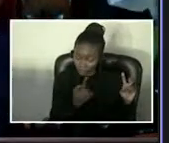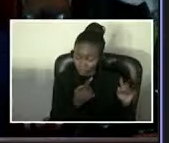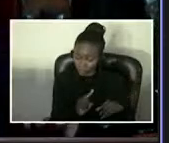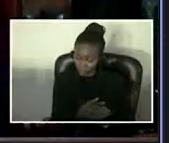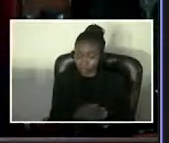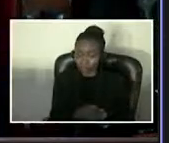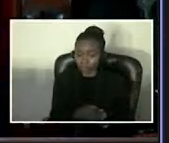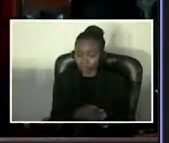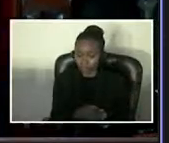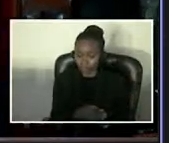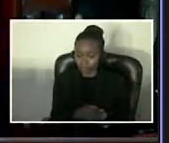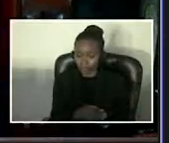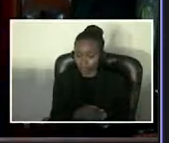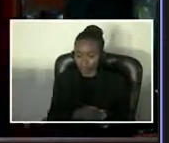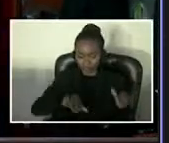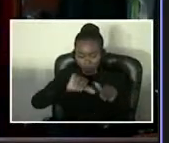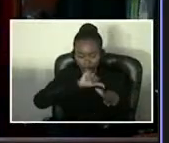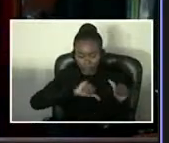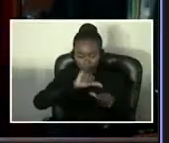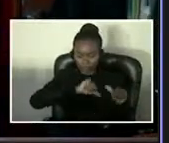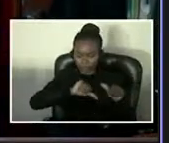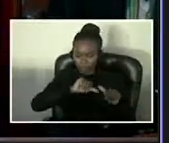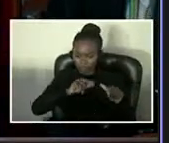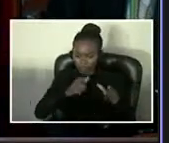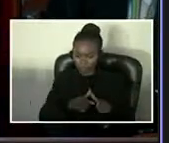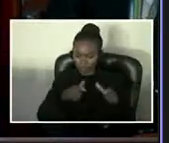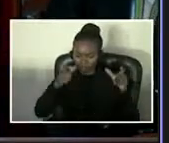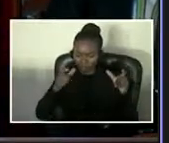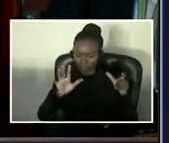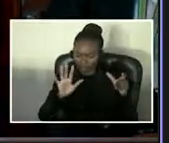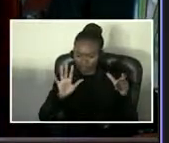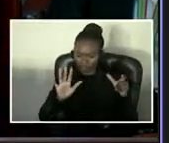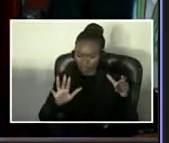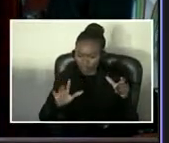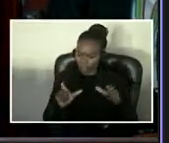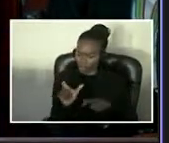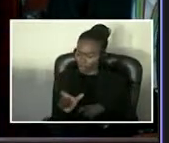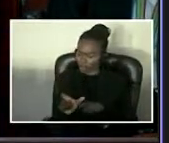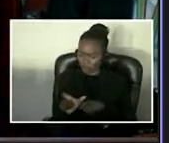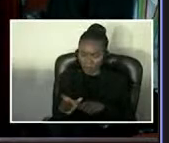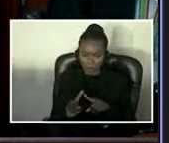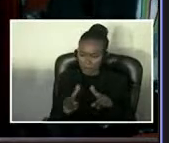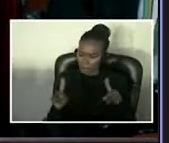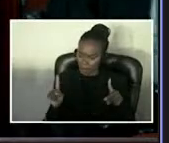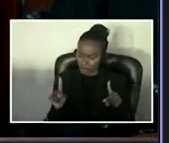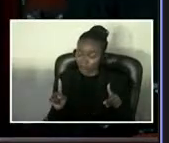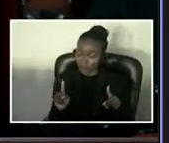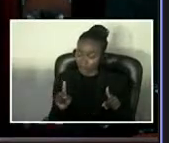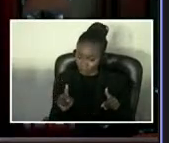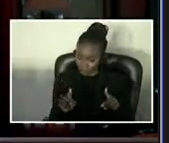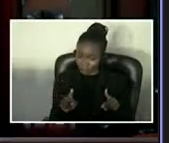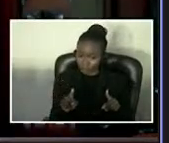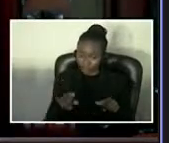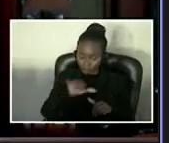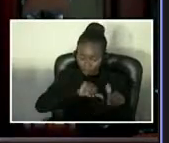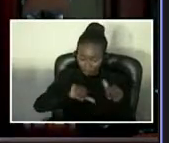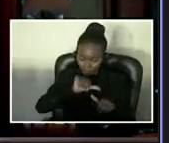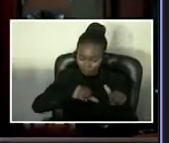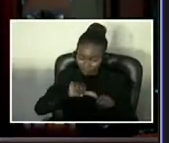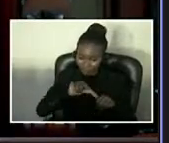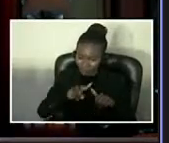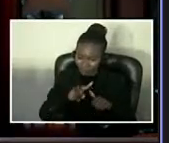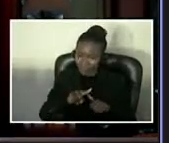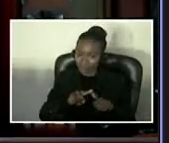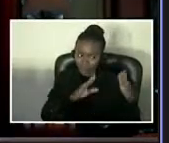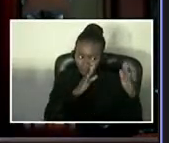socialism is not about big concept and heavy theory socialism is about decent shelter for those who are homeless it is about water for